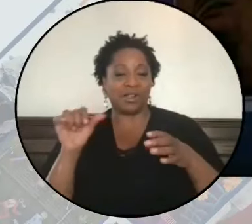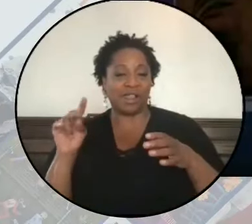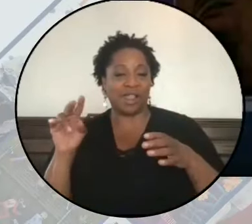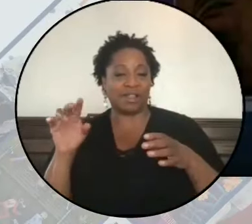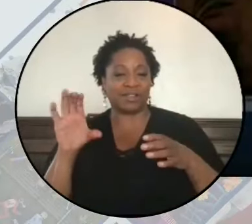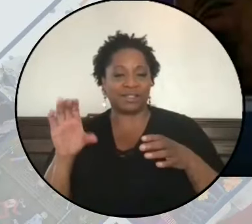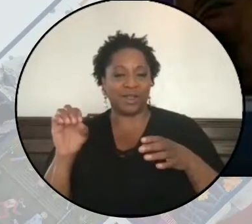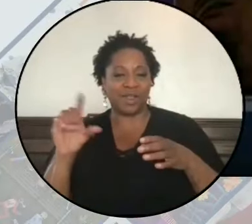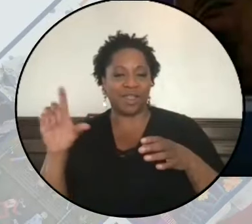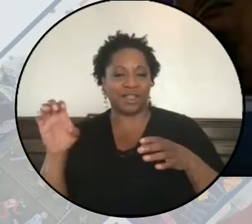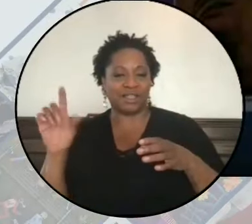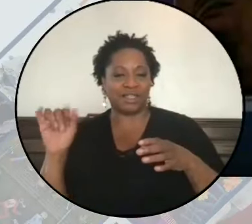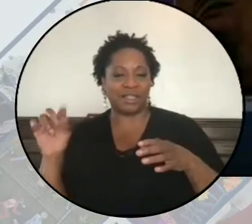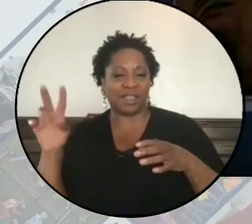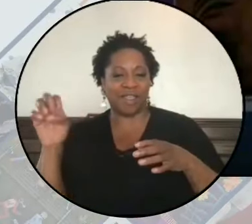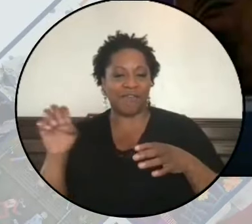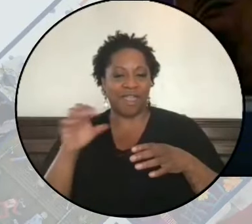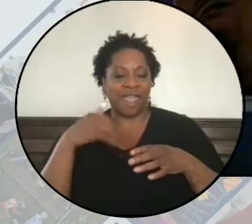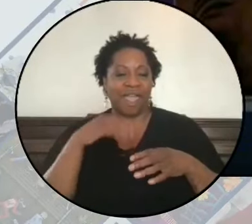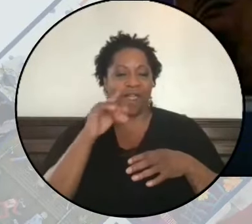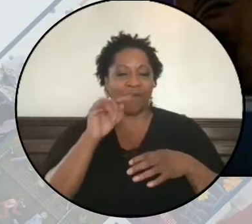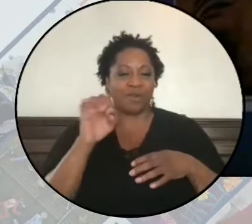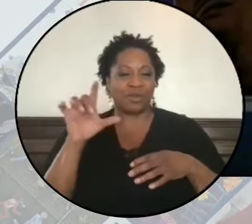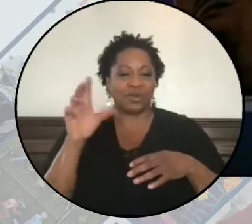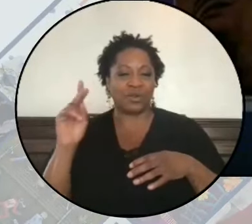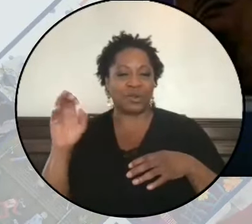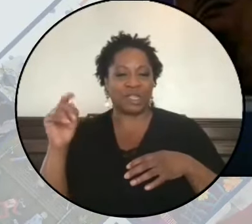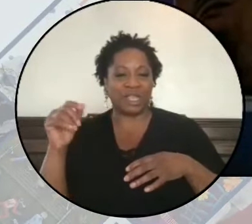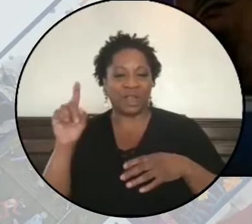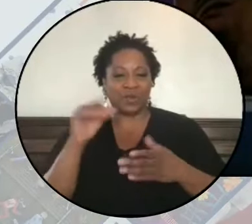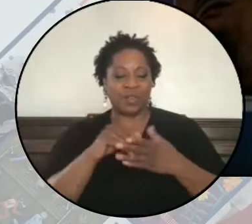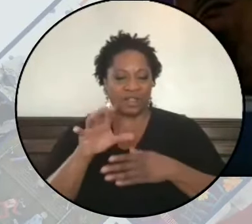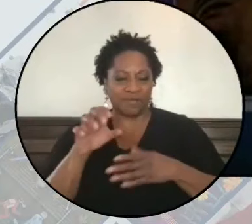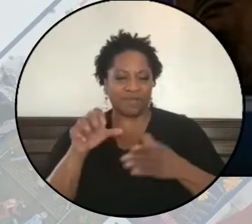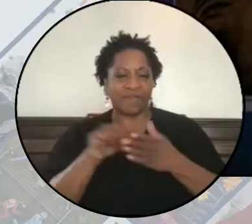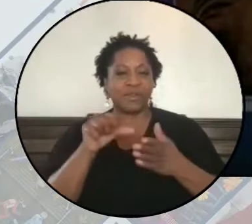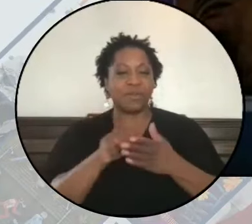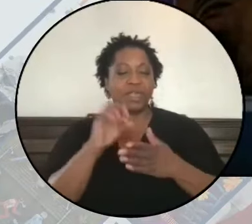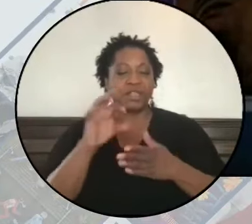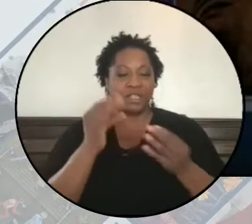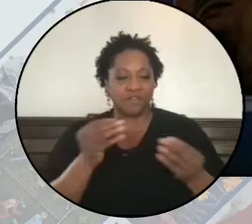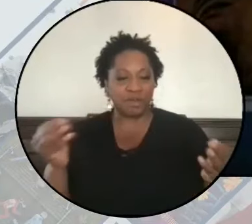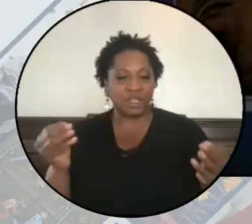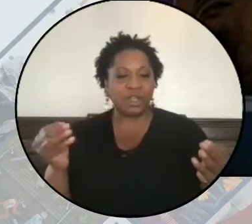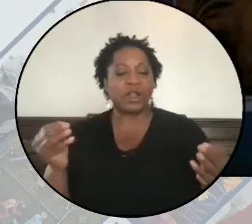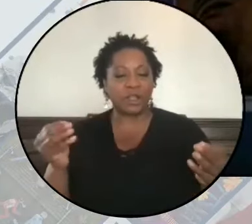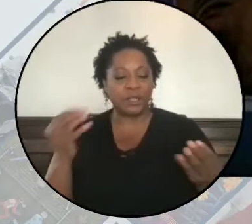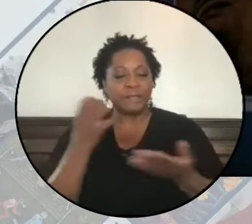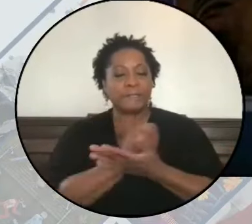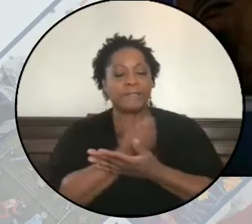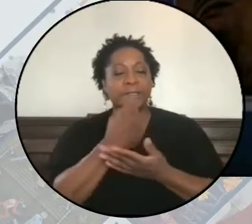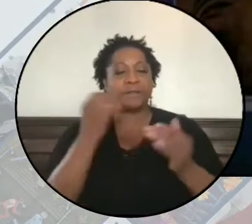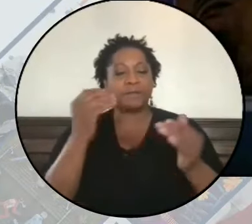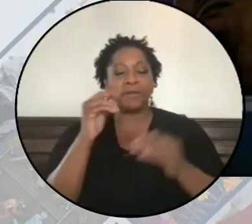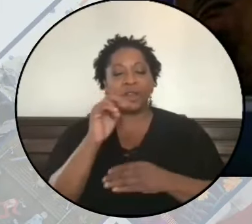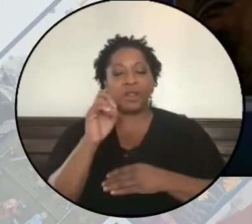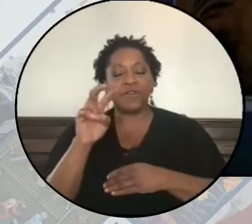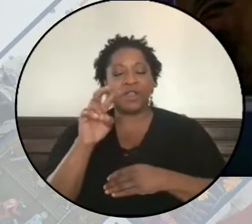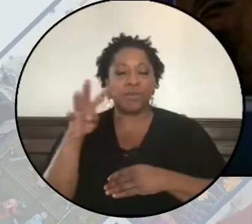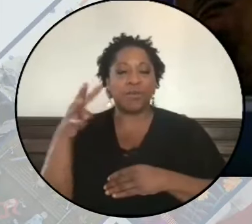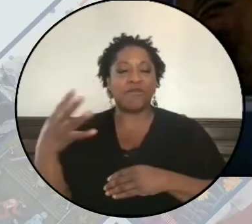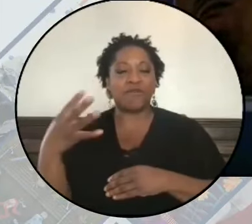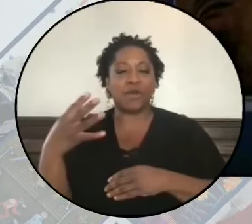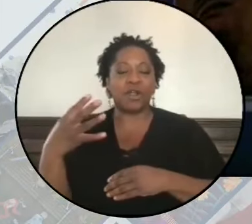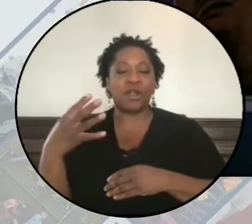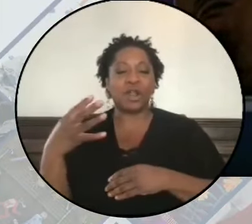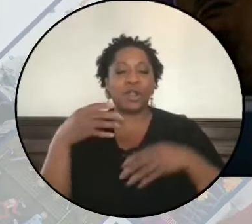to let folks know it's incredible I think it has like 1500 pages of material um the November 4th March